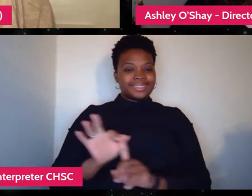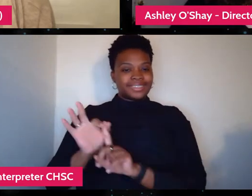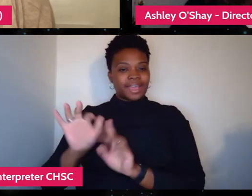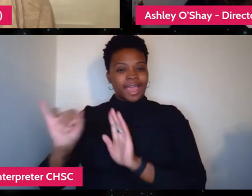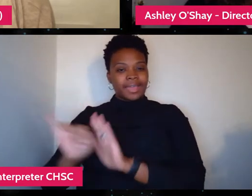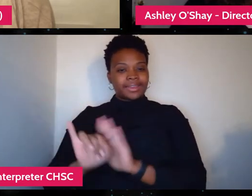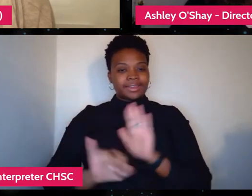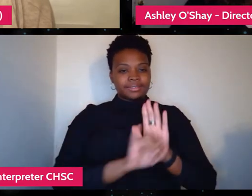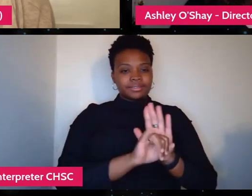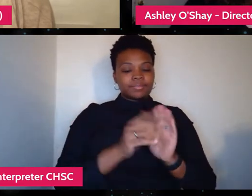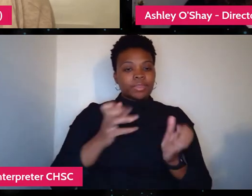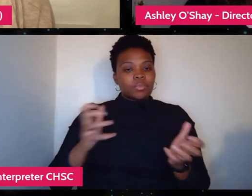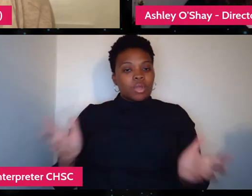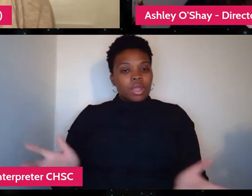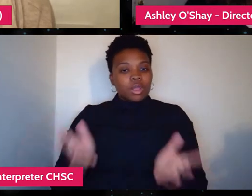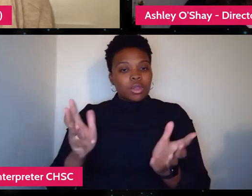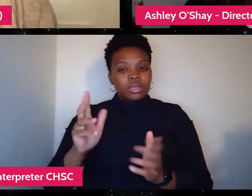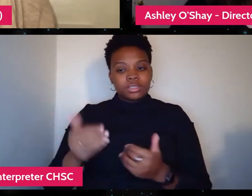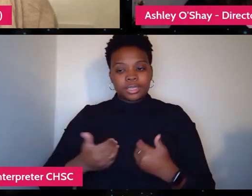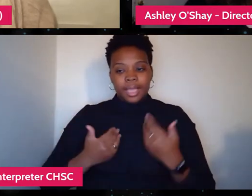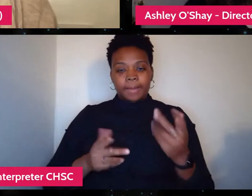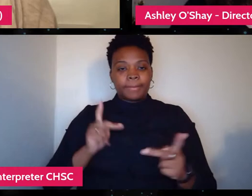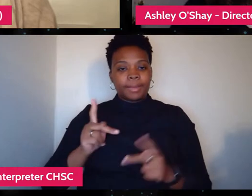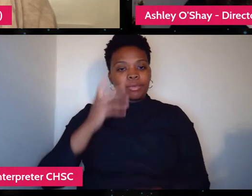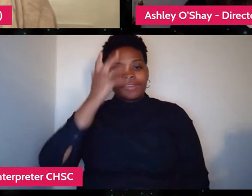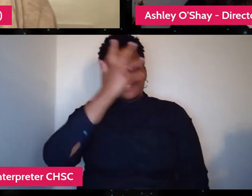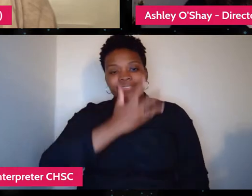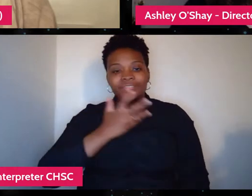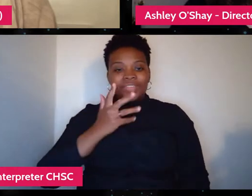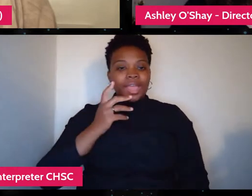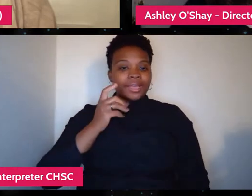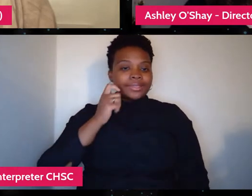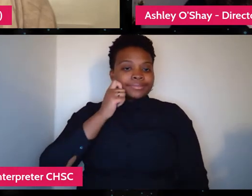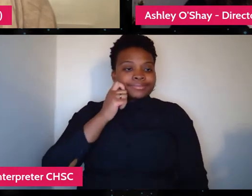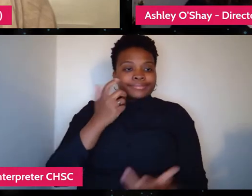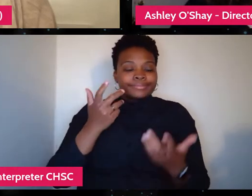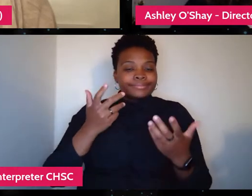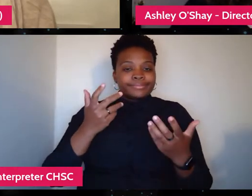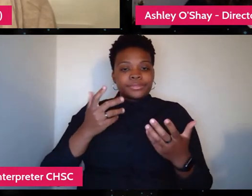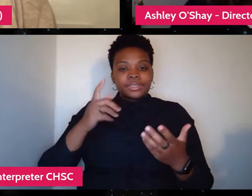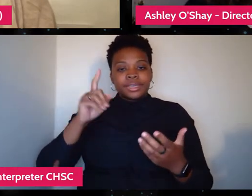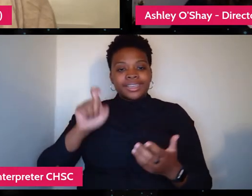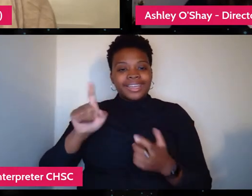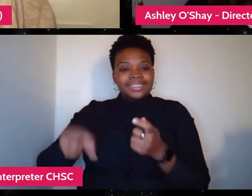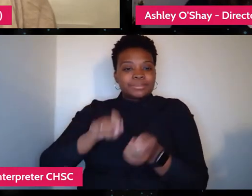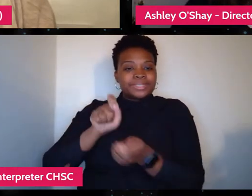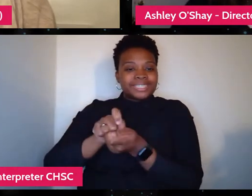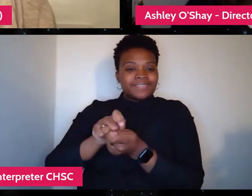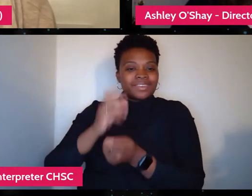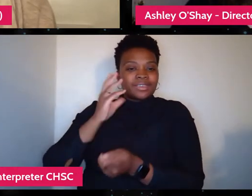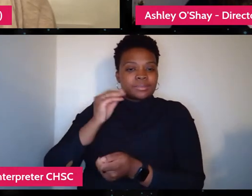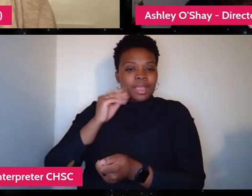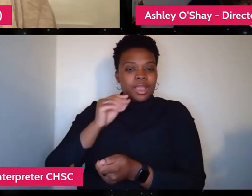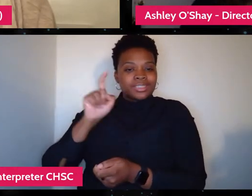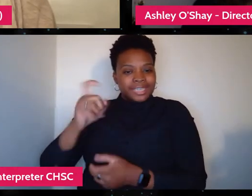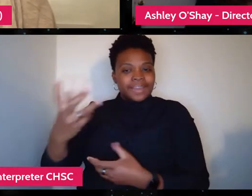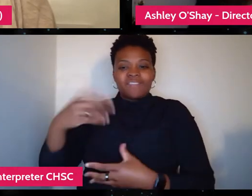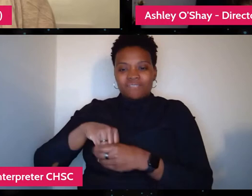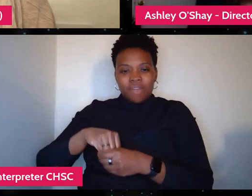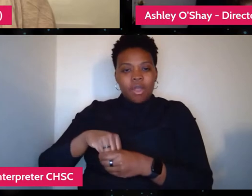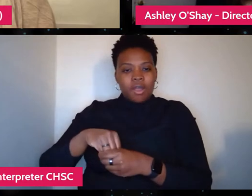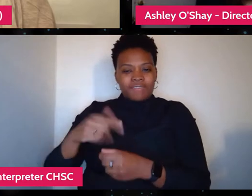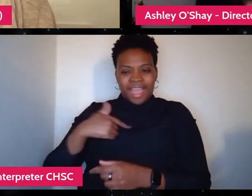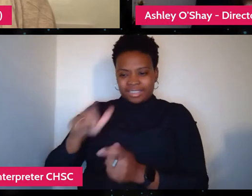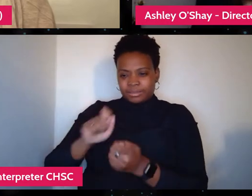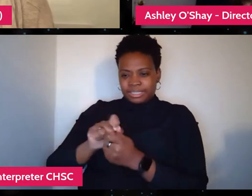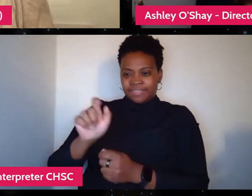to understand that they don't have to look a certain way or have a certain experience to feel like they can get involved. Because, you know, that's